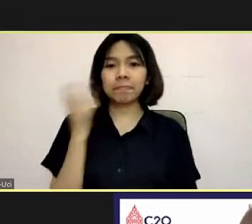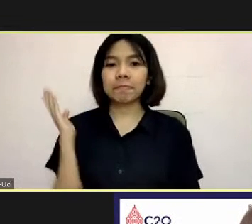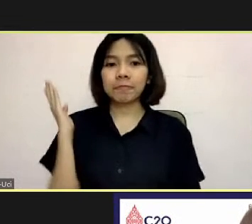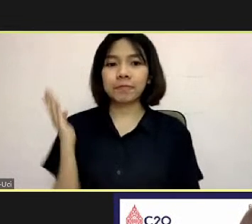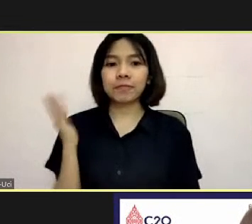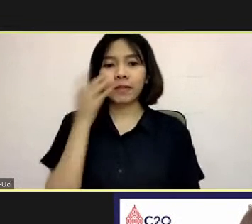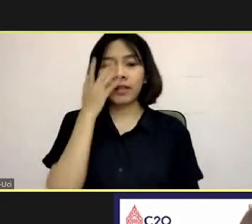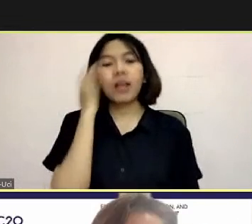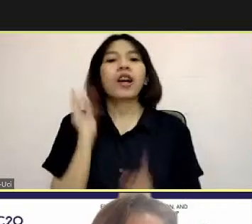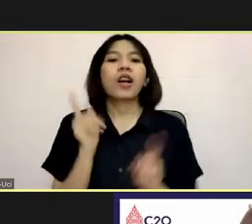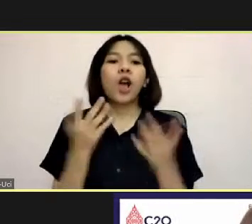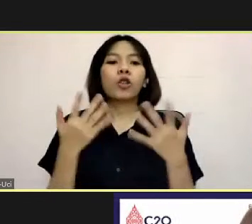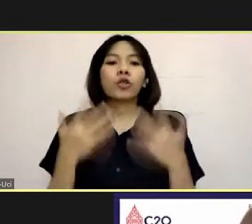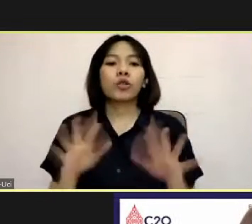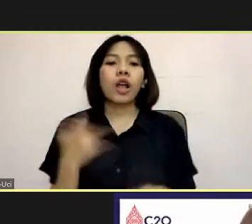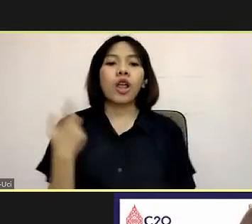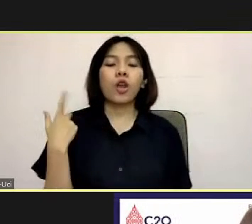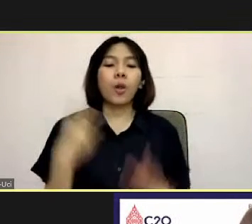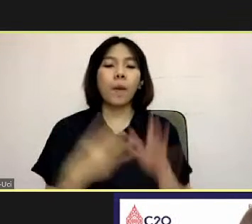to speak.